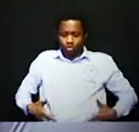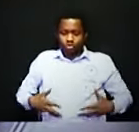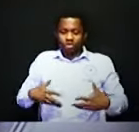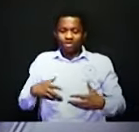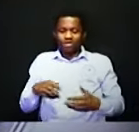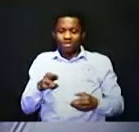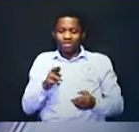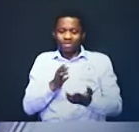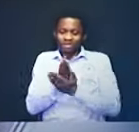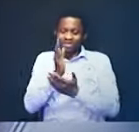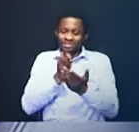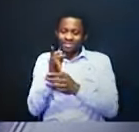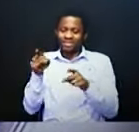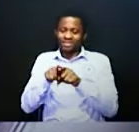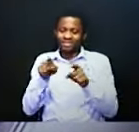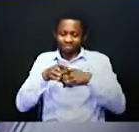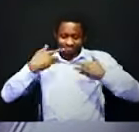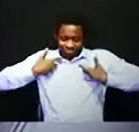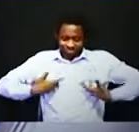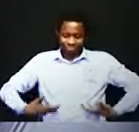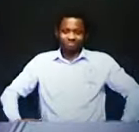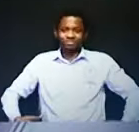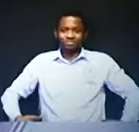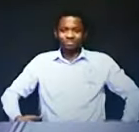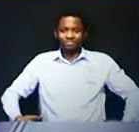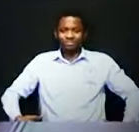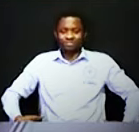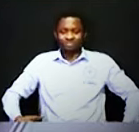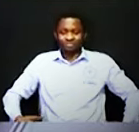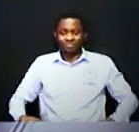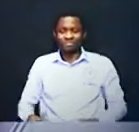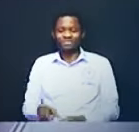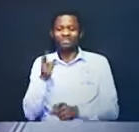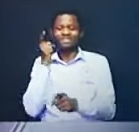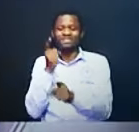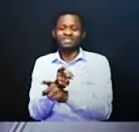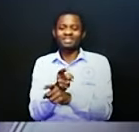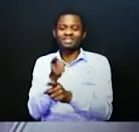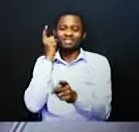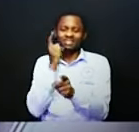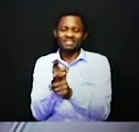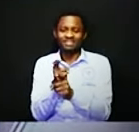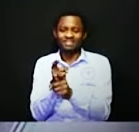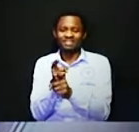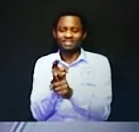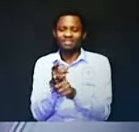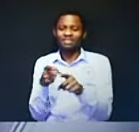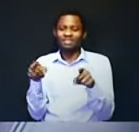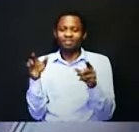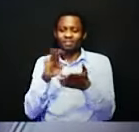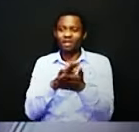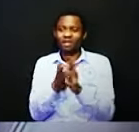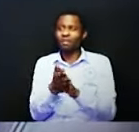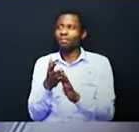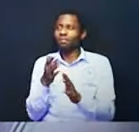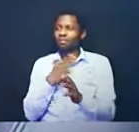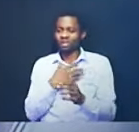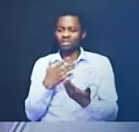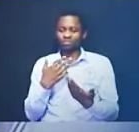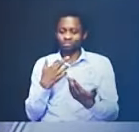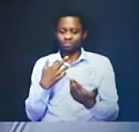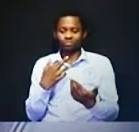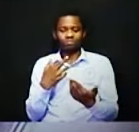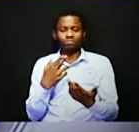Justice was my robe and my turban. Me fretri nia eframe. Na matemusem